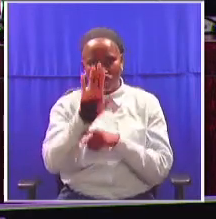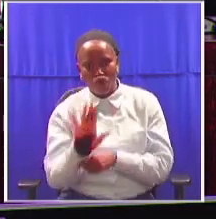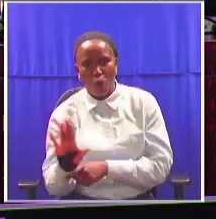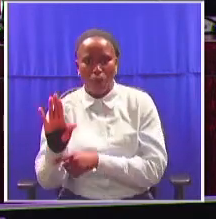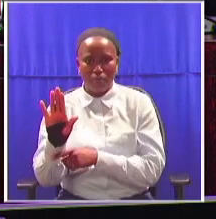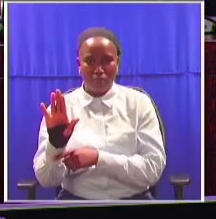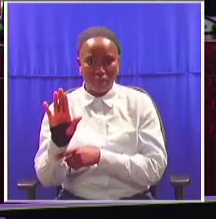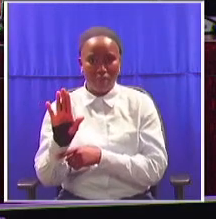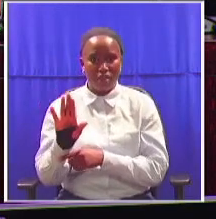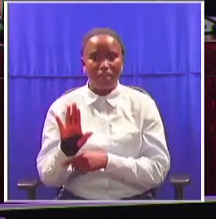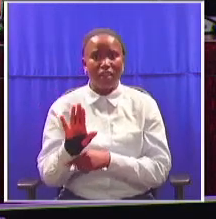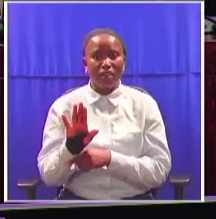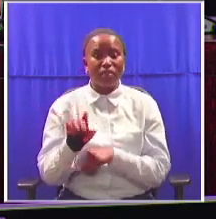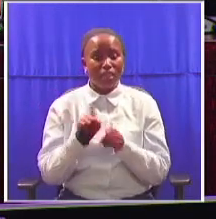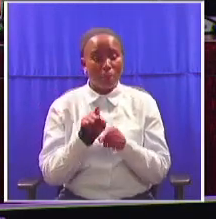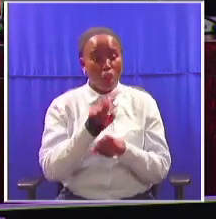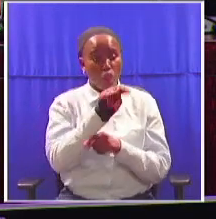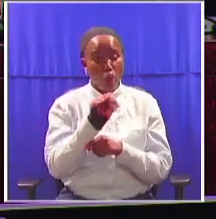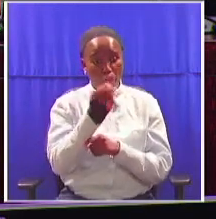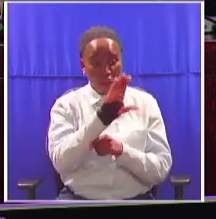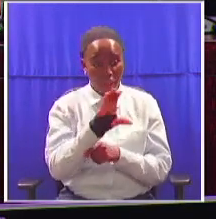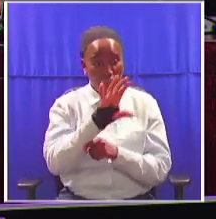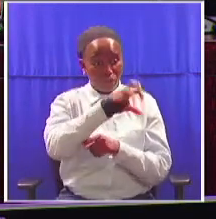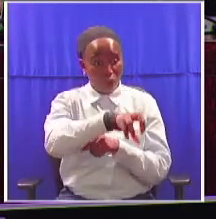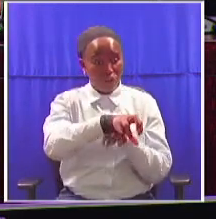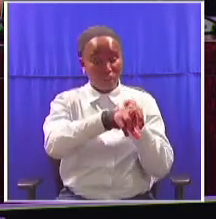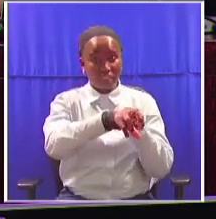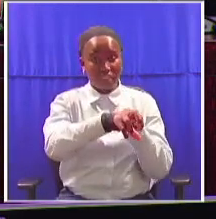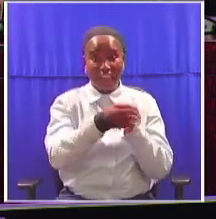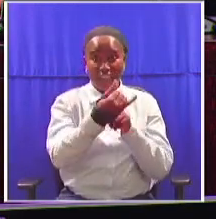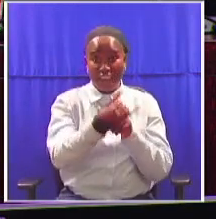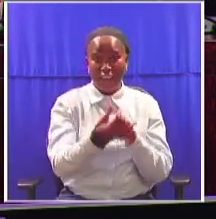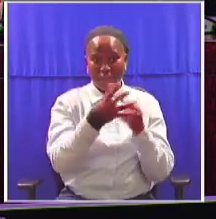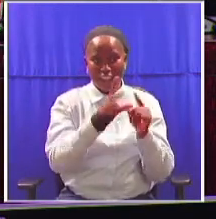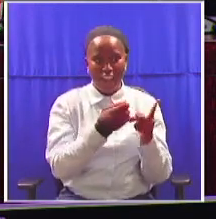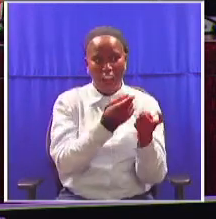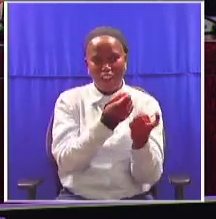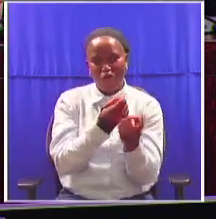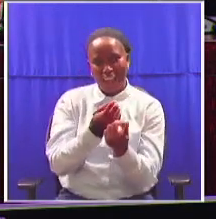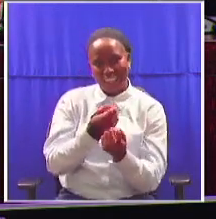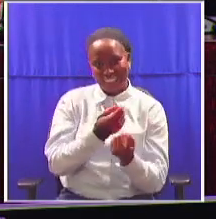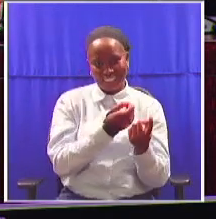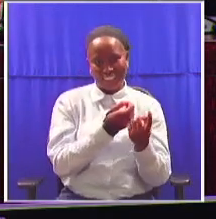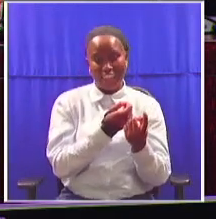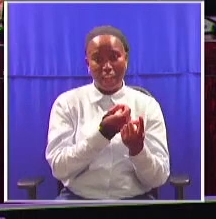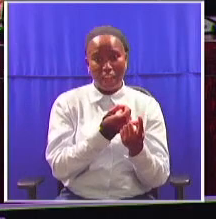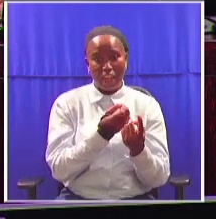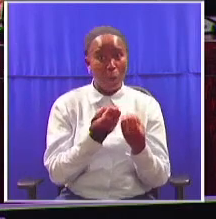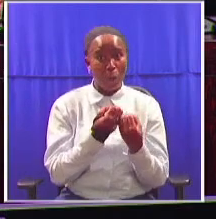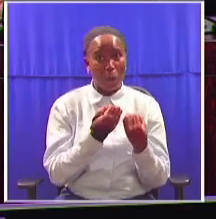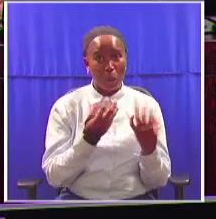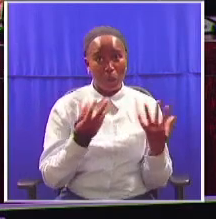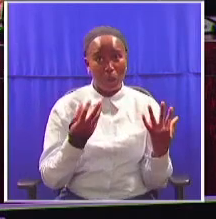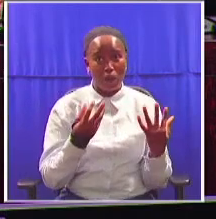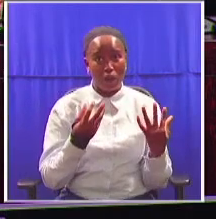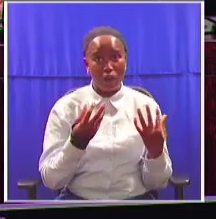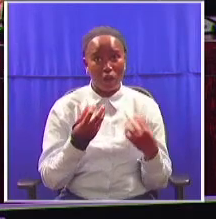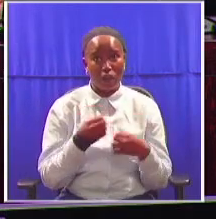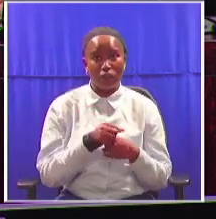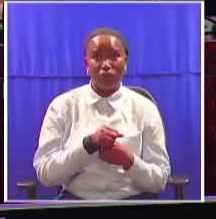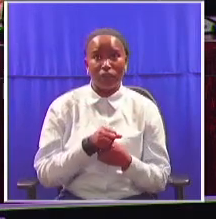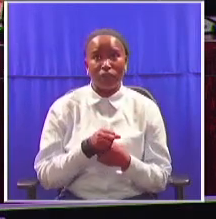Cape has now attracted no less than 100